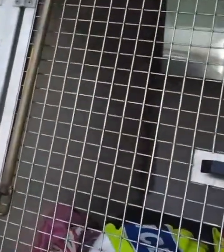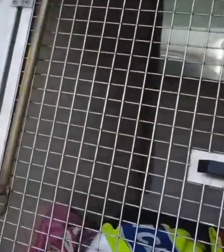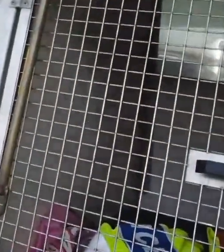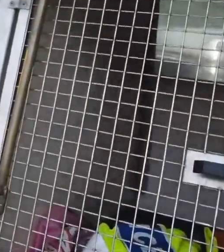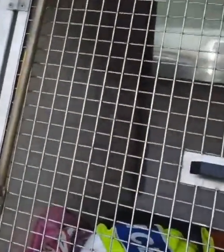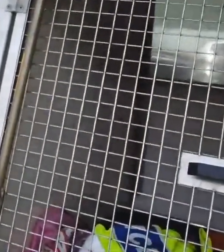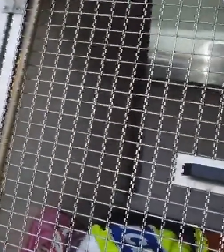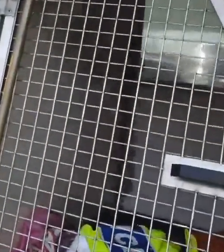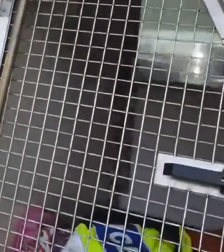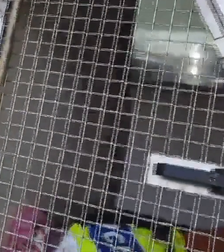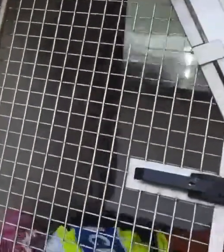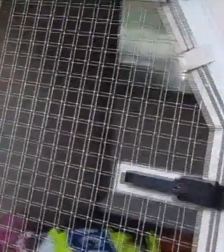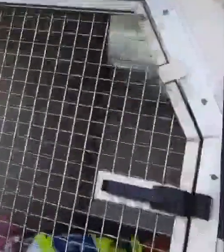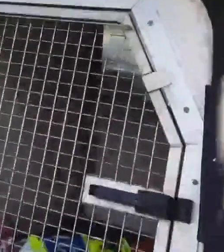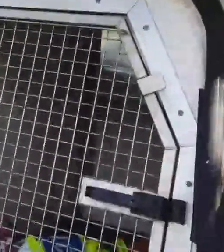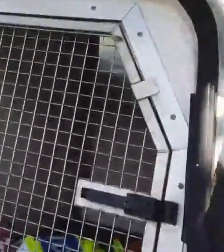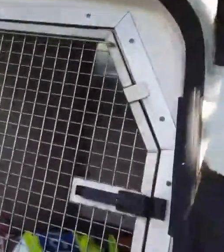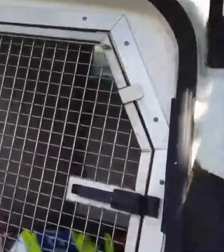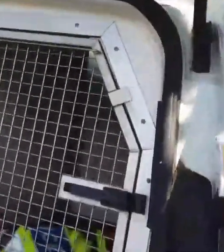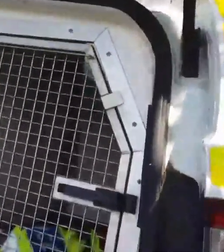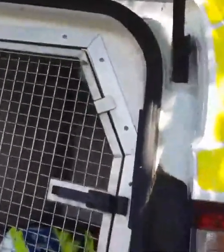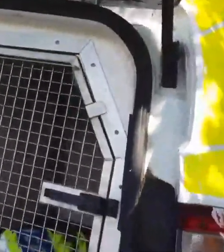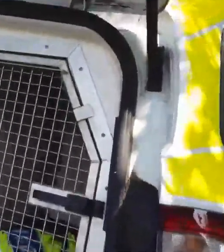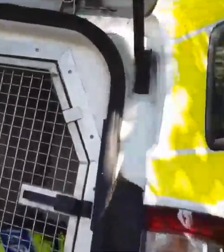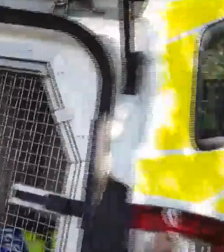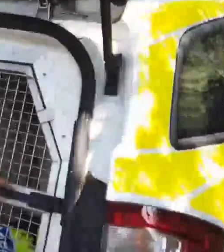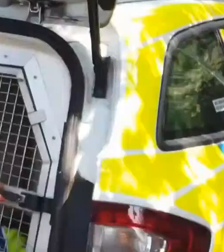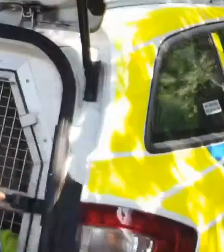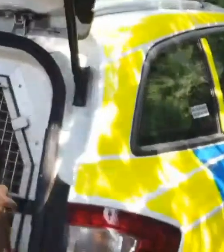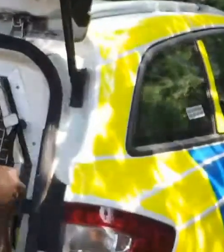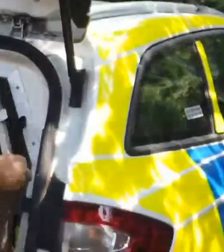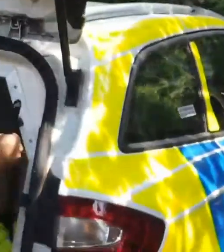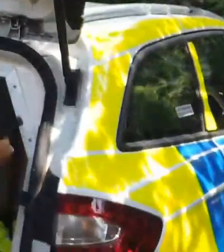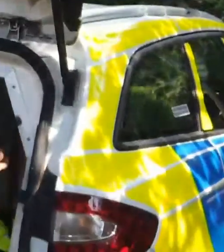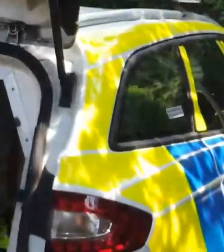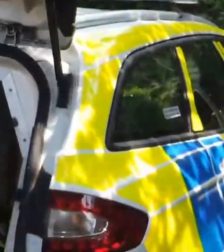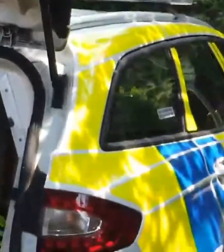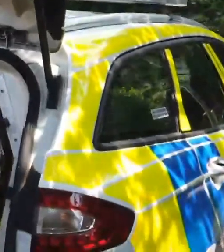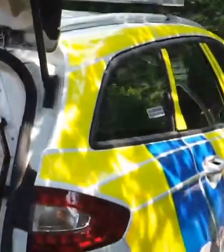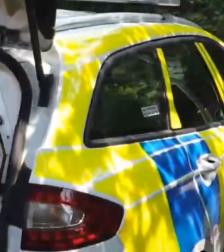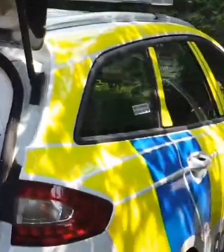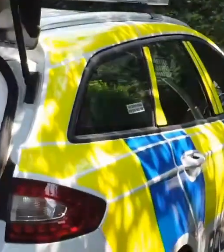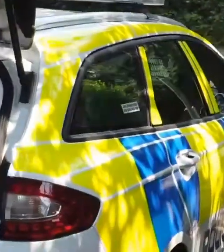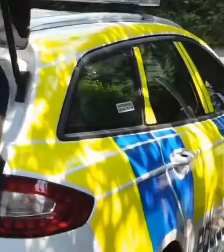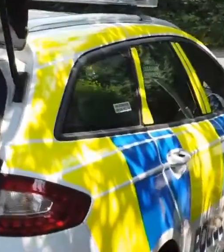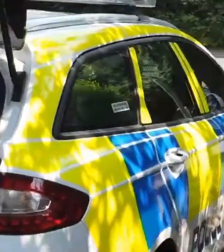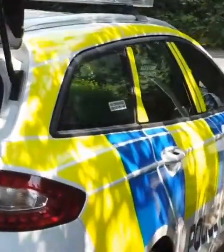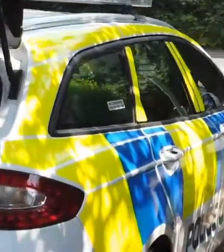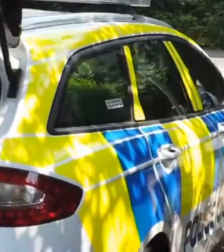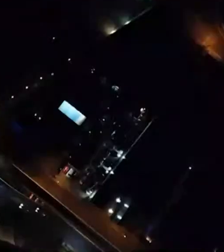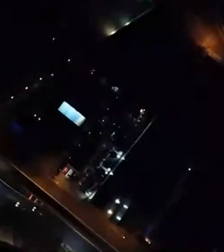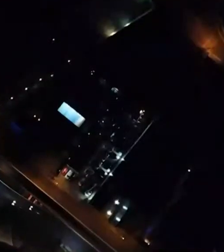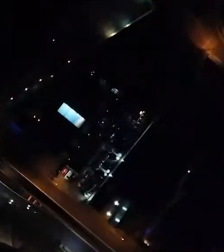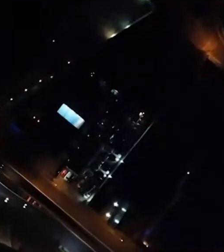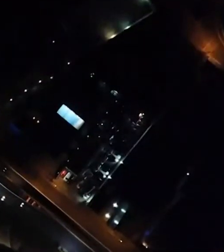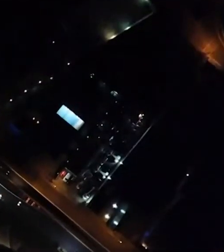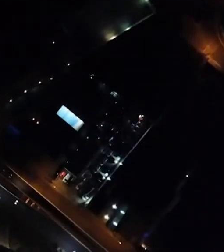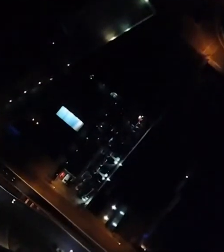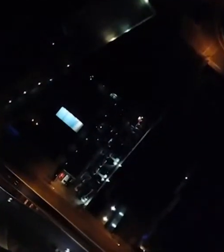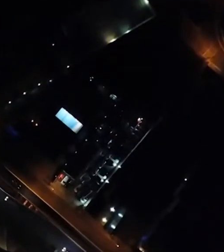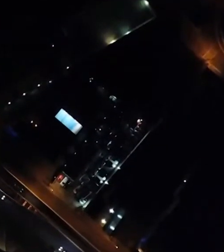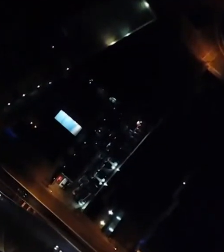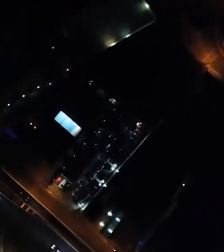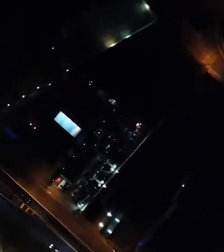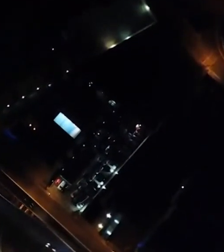dropped, suspects and missing people, public order. So we work Guildford, so we get a lot of the nightlife on Friday and